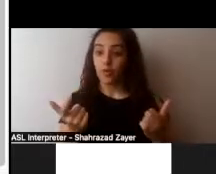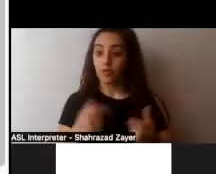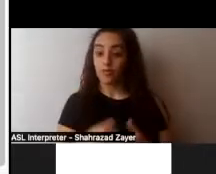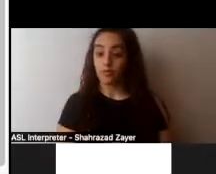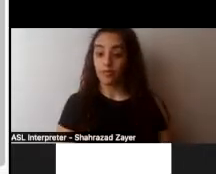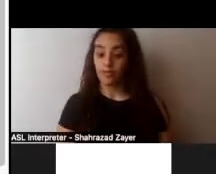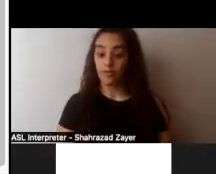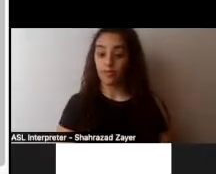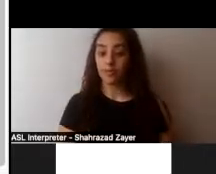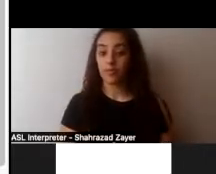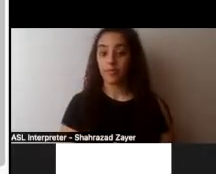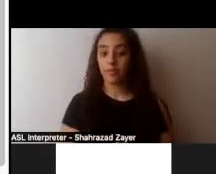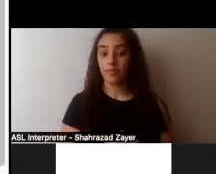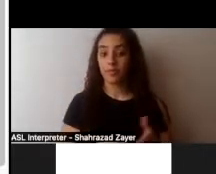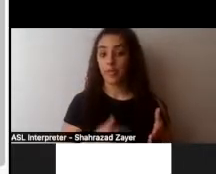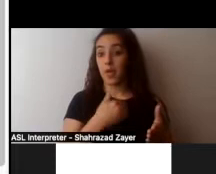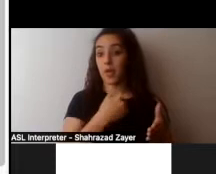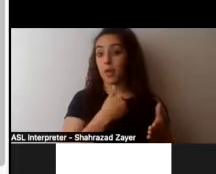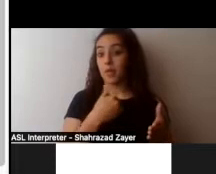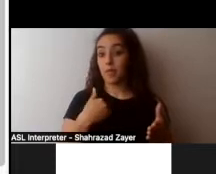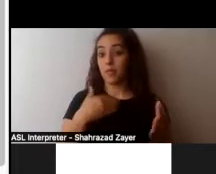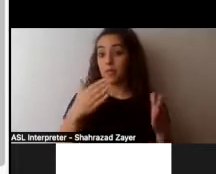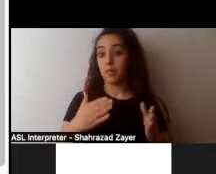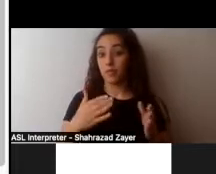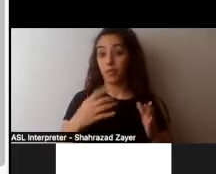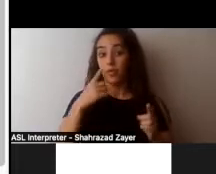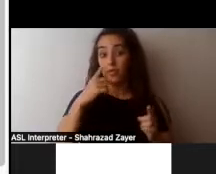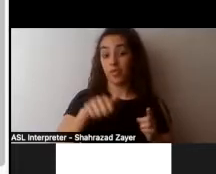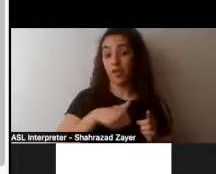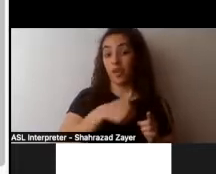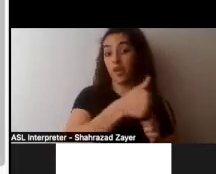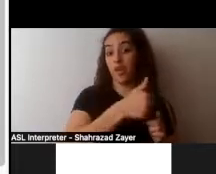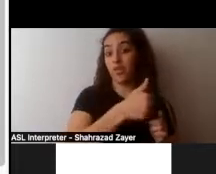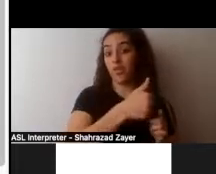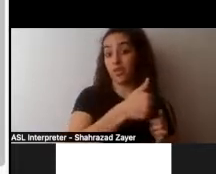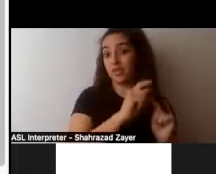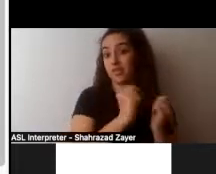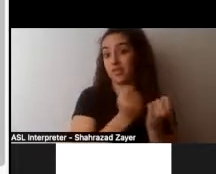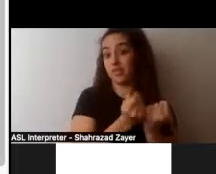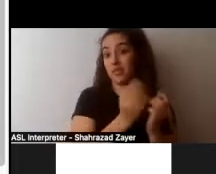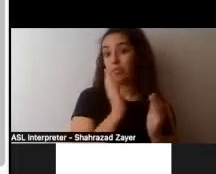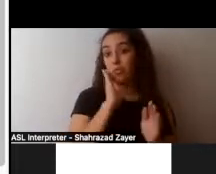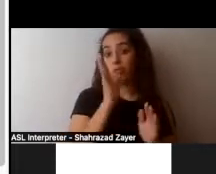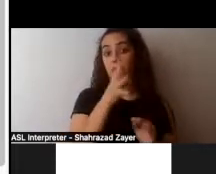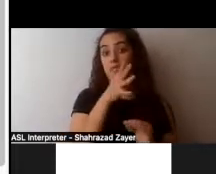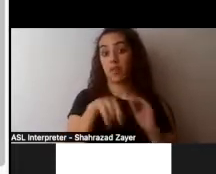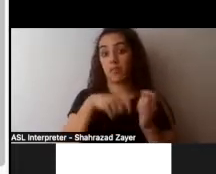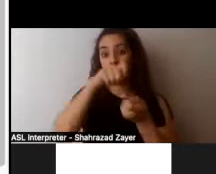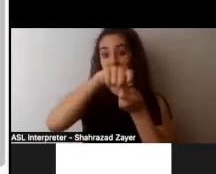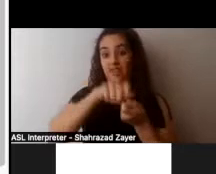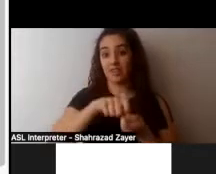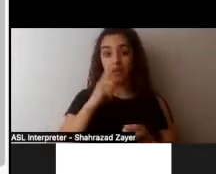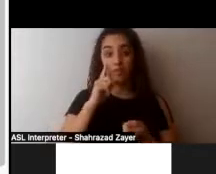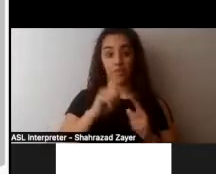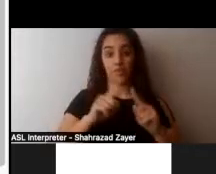A number of the other team members will be talking in detail about the data within the different sections of this